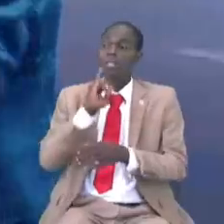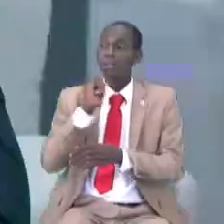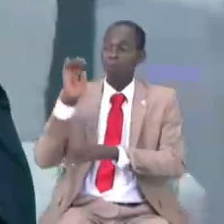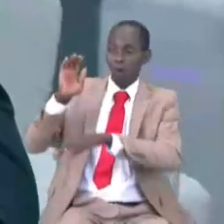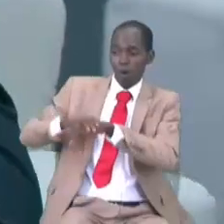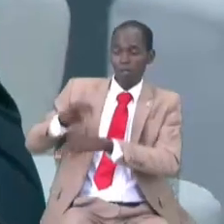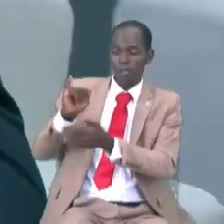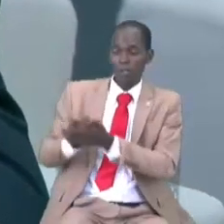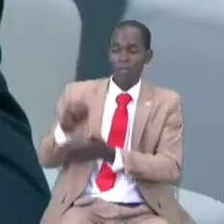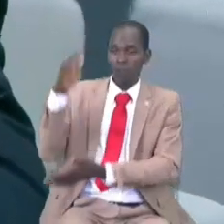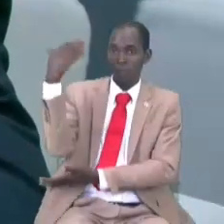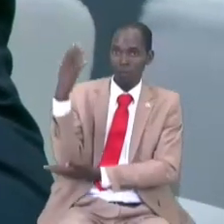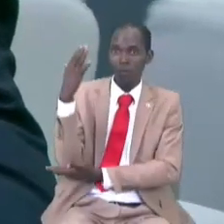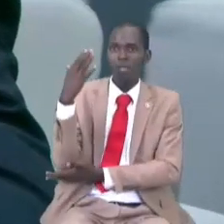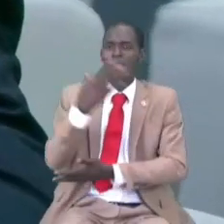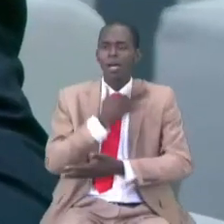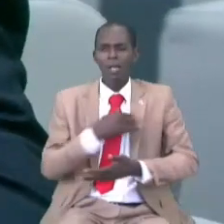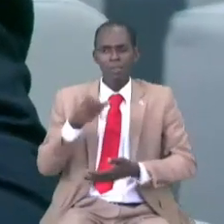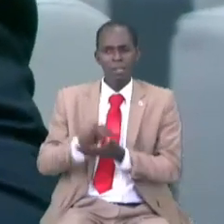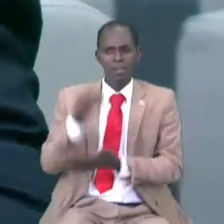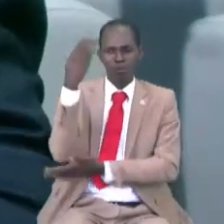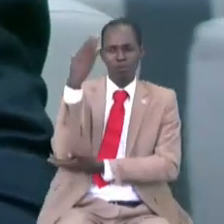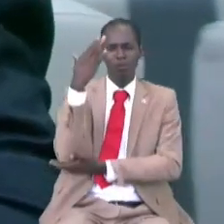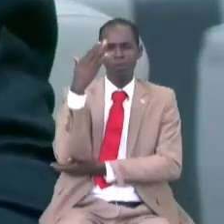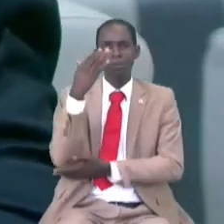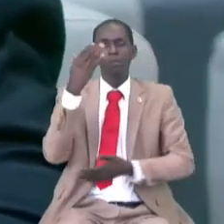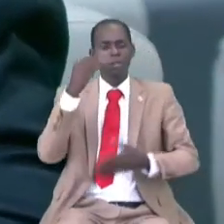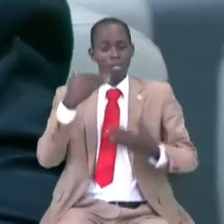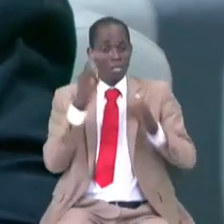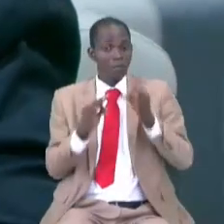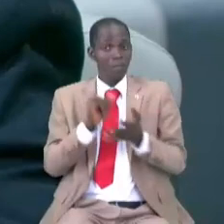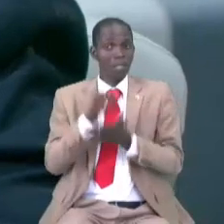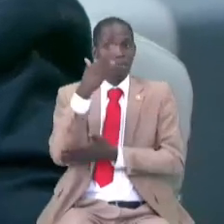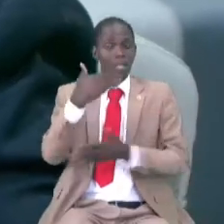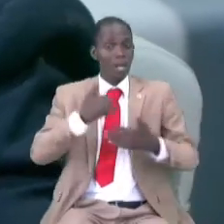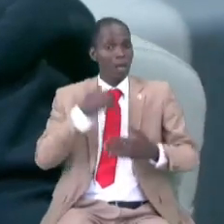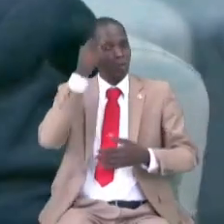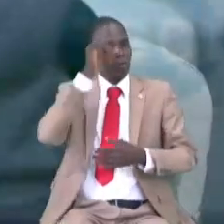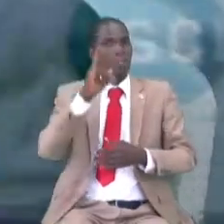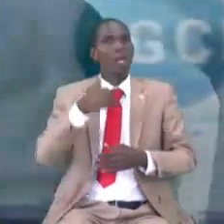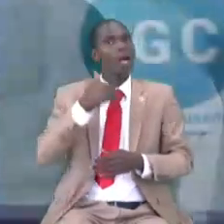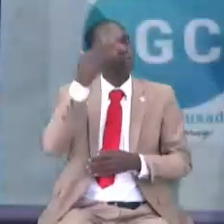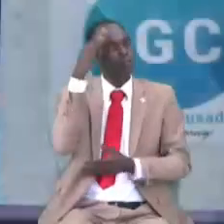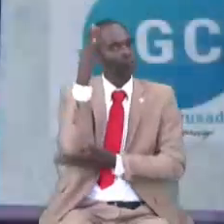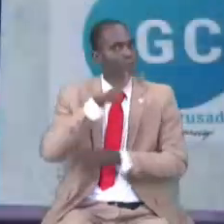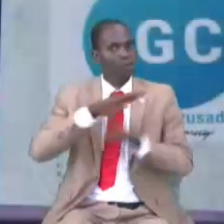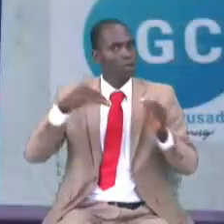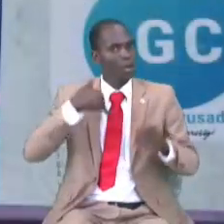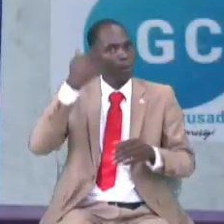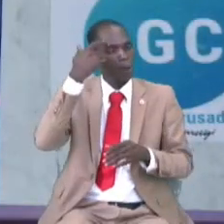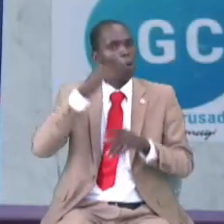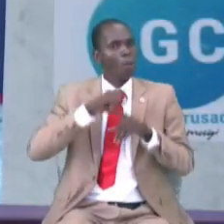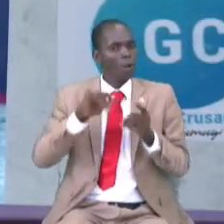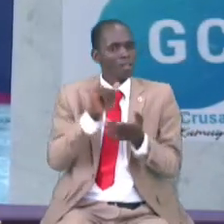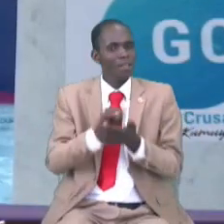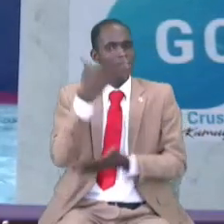if the tree had understanding, it will know, my time is almost up. I'm about to be cut down.